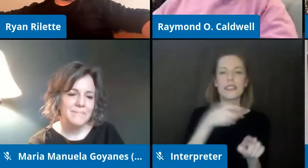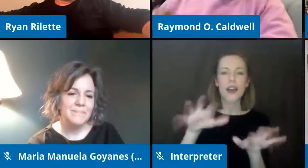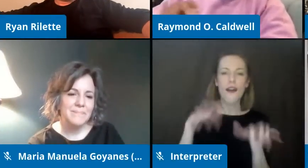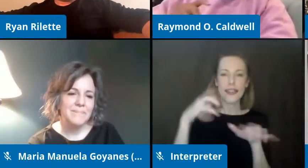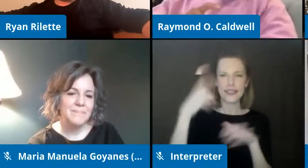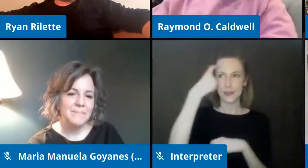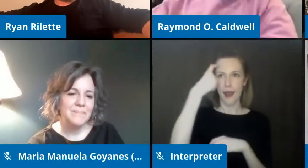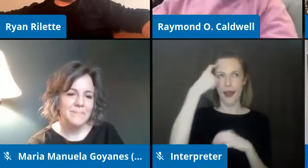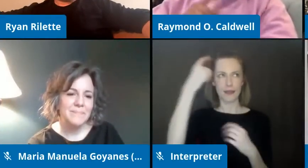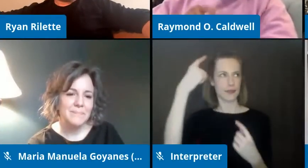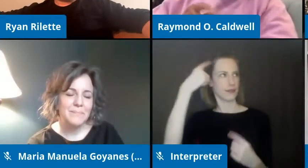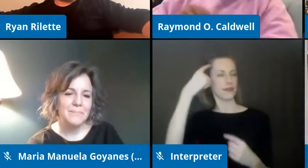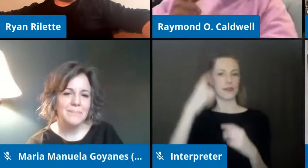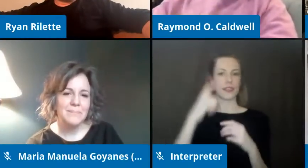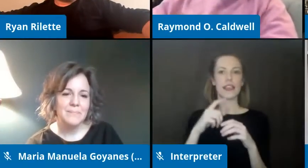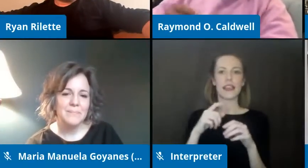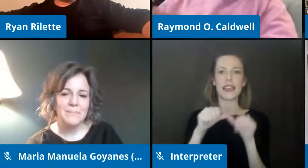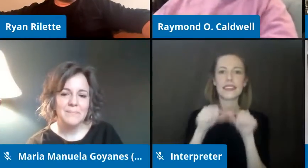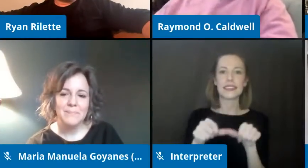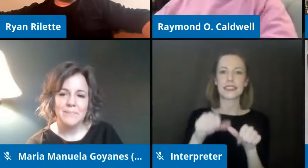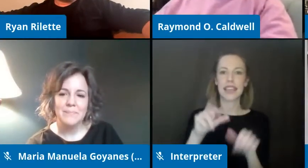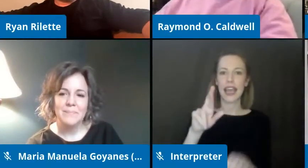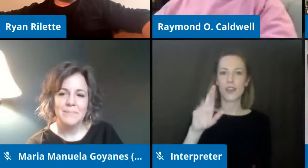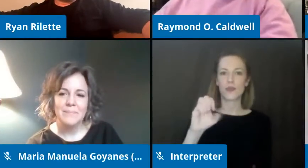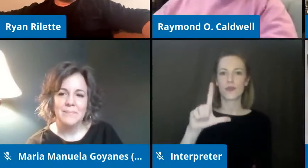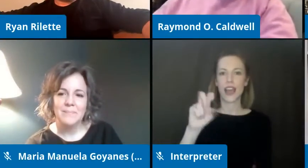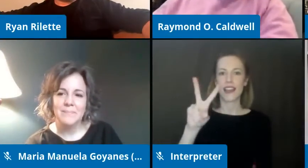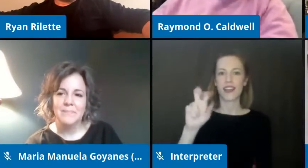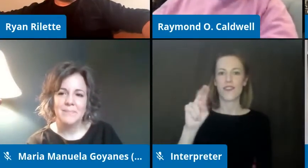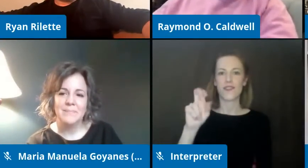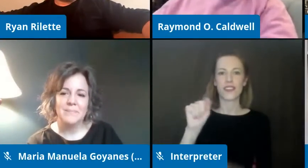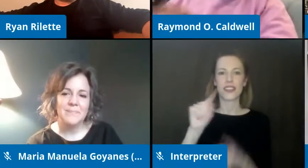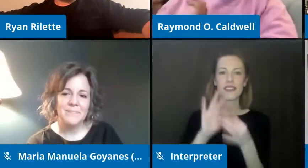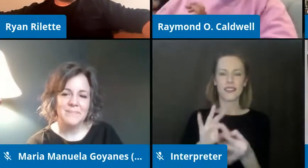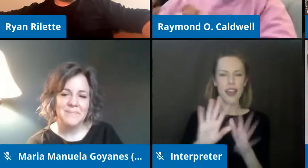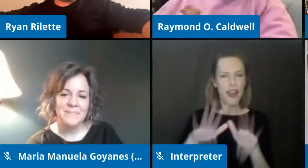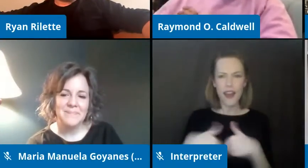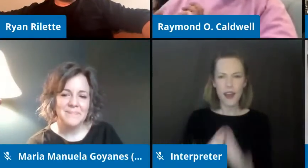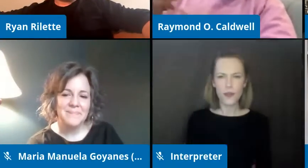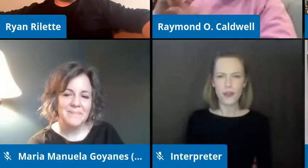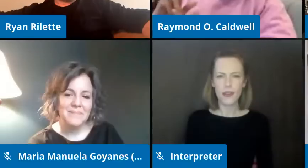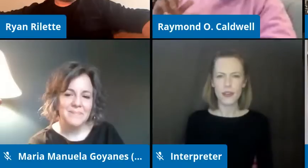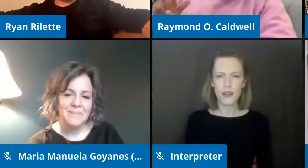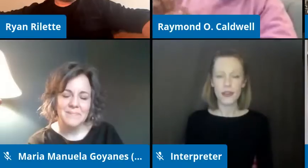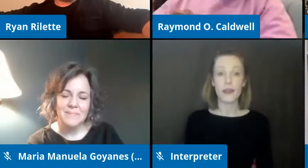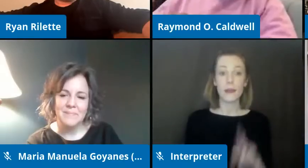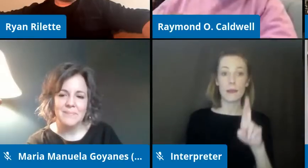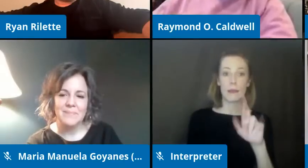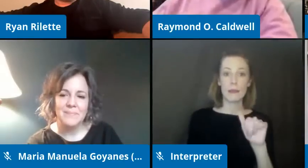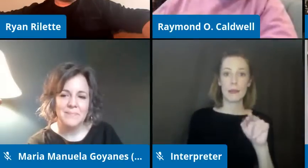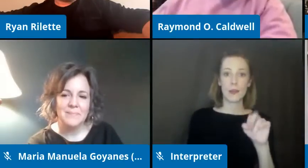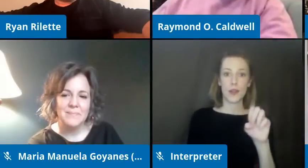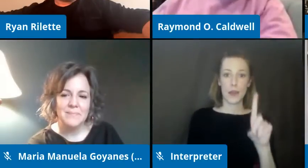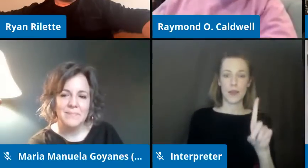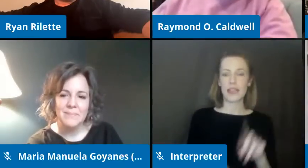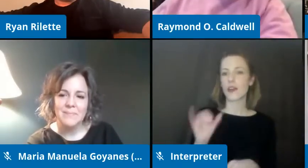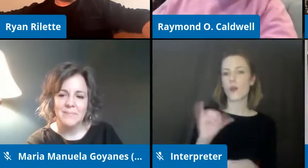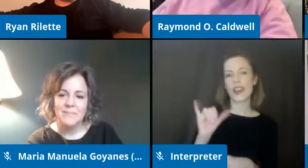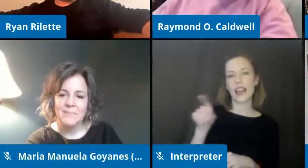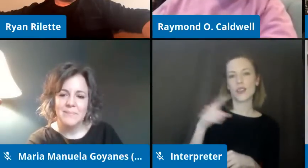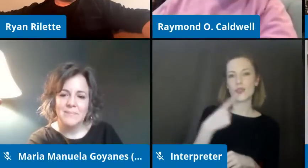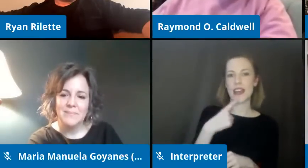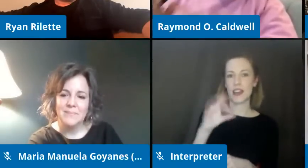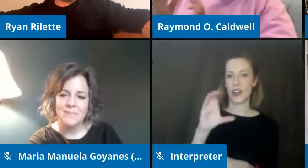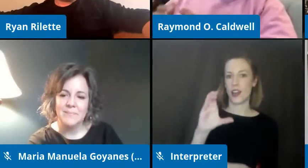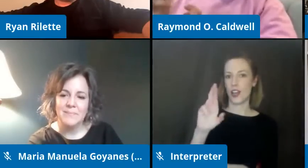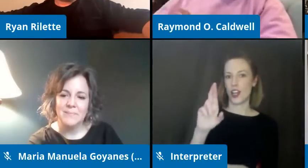Well, I will say to your point earlier about critics and if we begin leaning on the idea of critics more, I hope that if